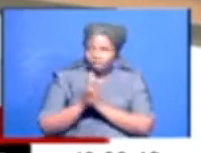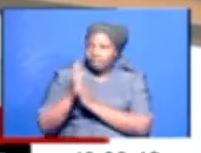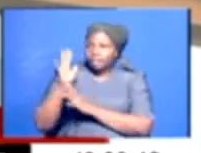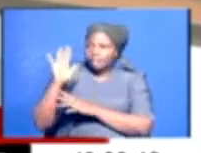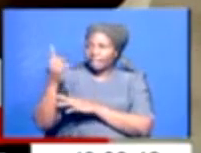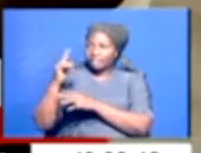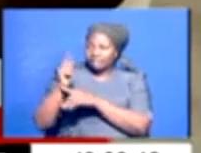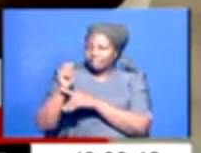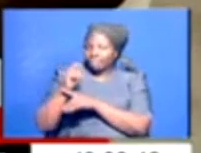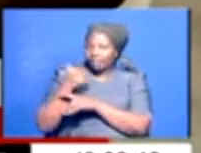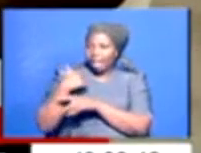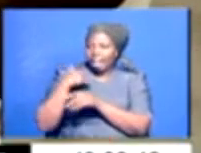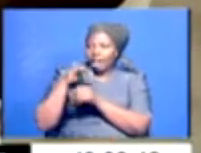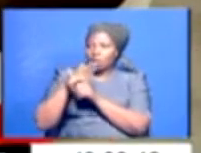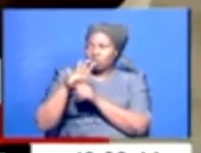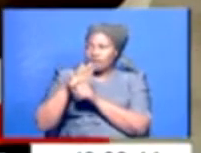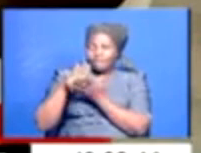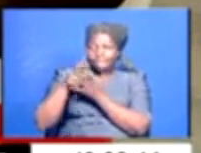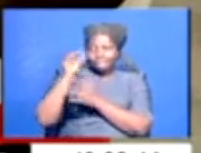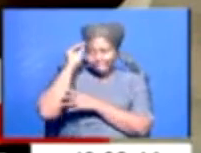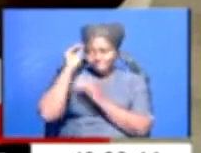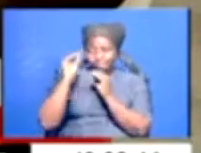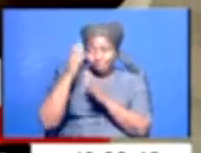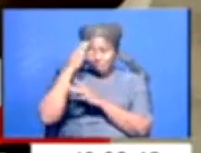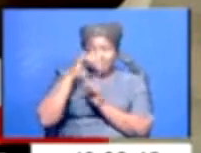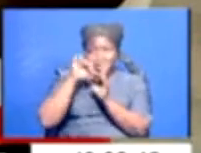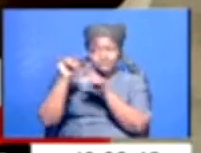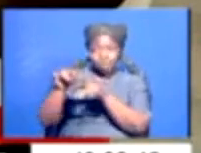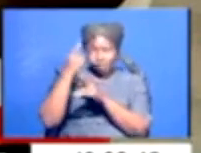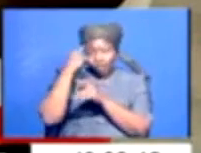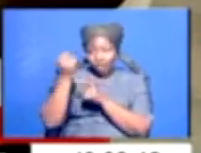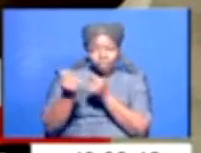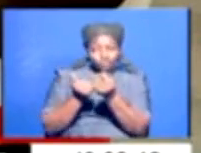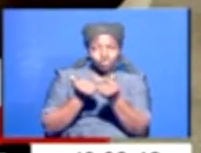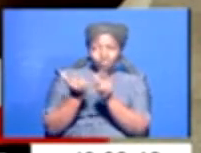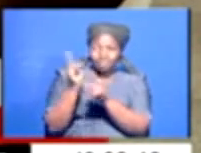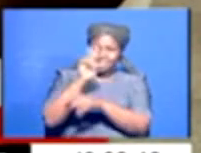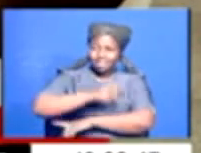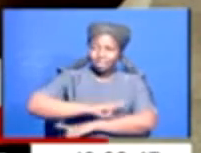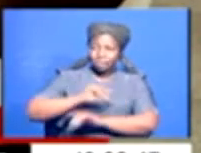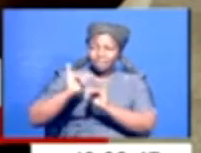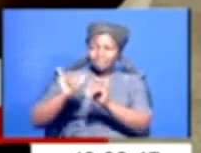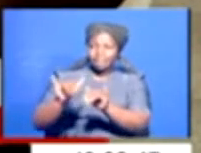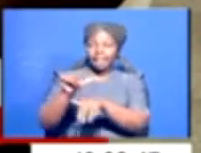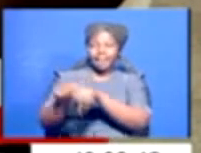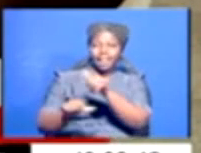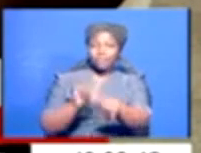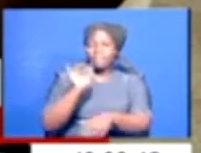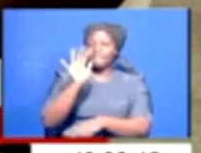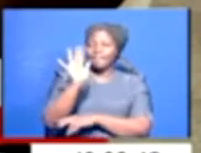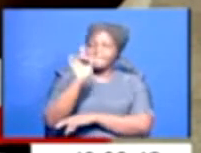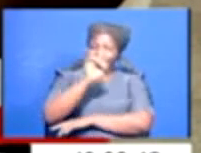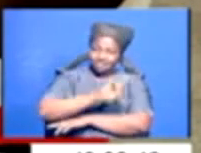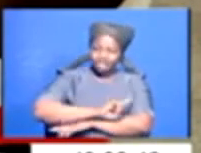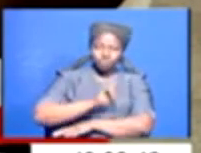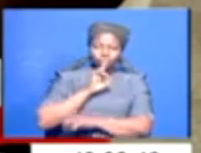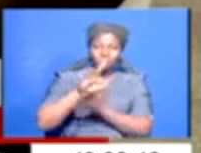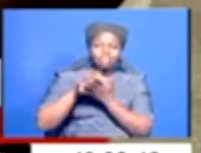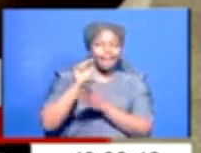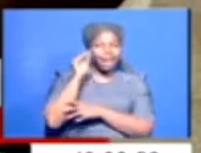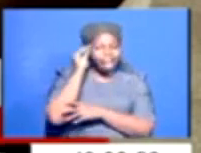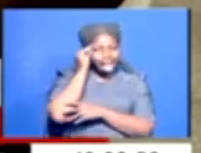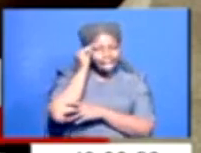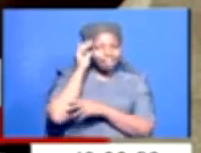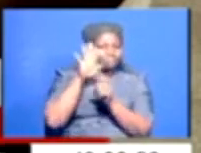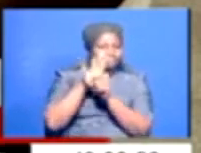went for a few days. We only stayed for around 5 days. So the learning was not much.